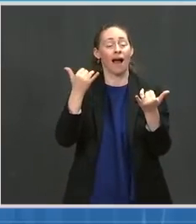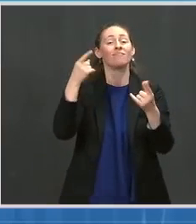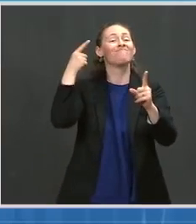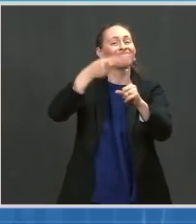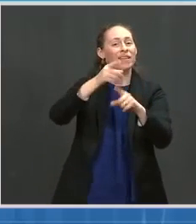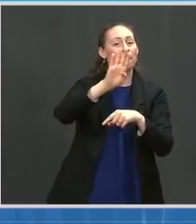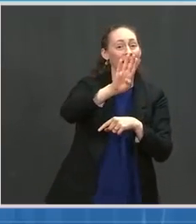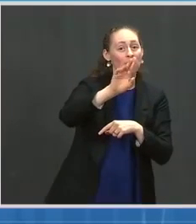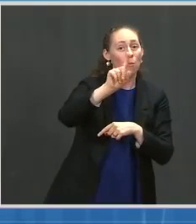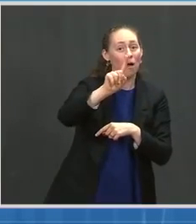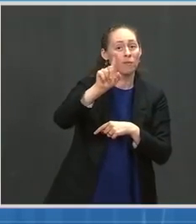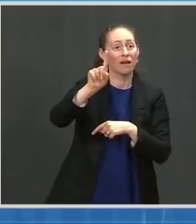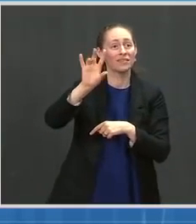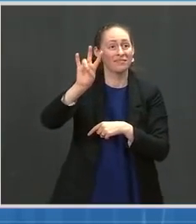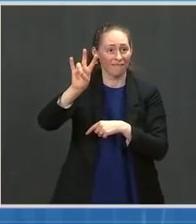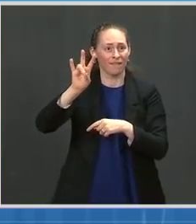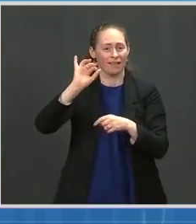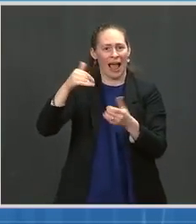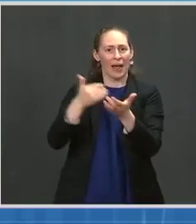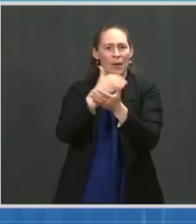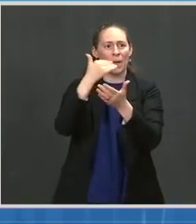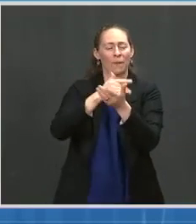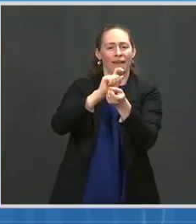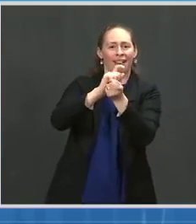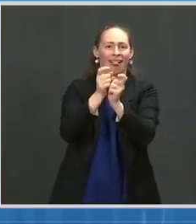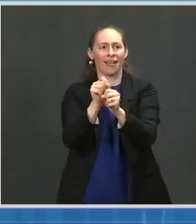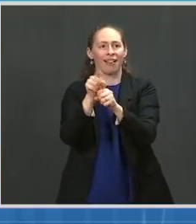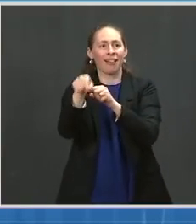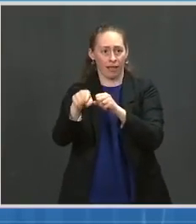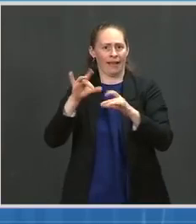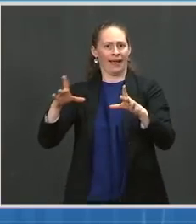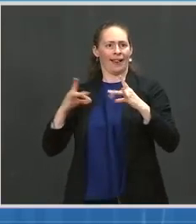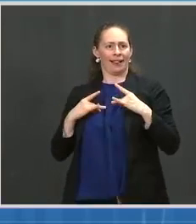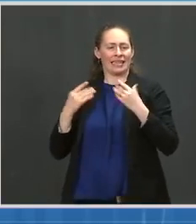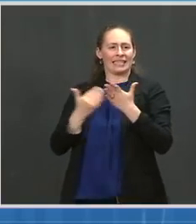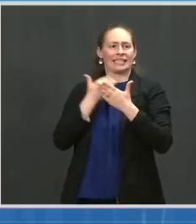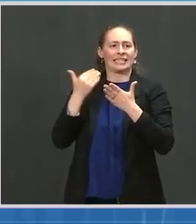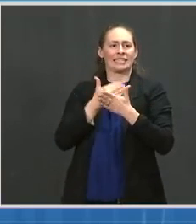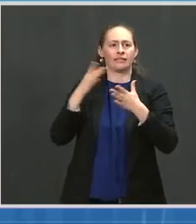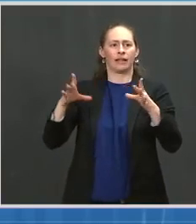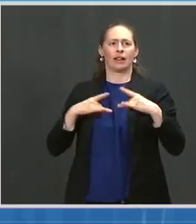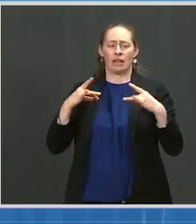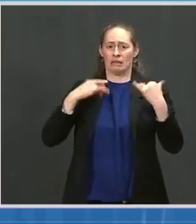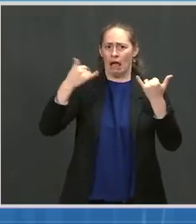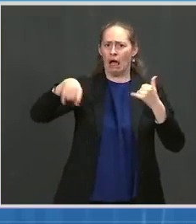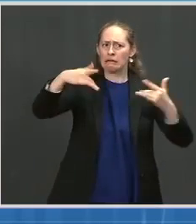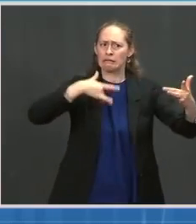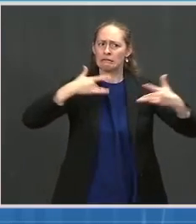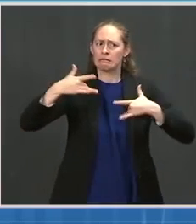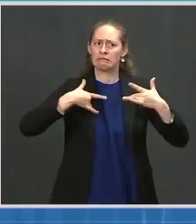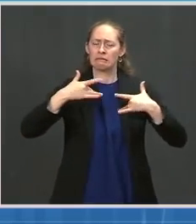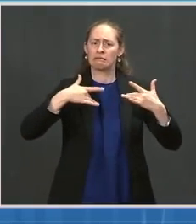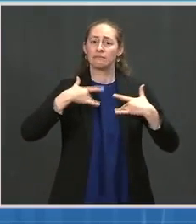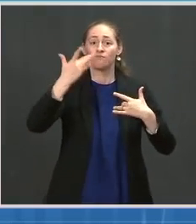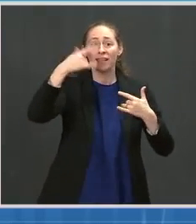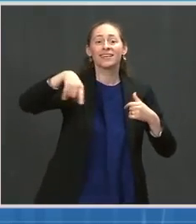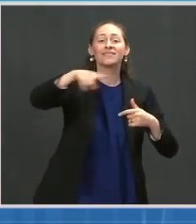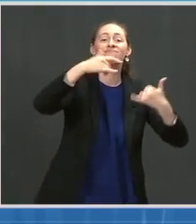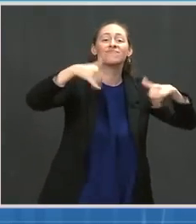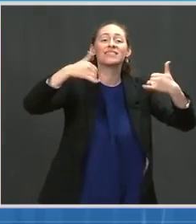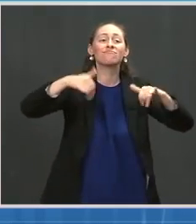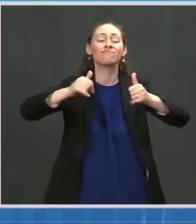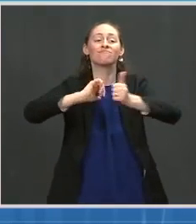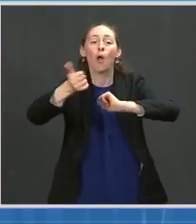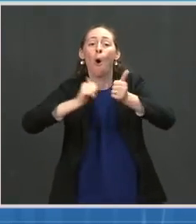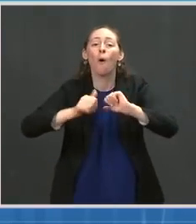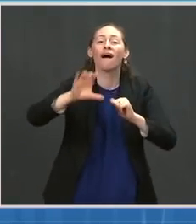in various settings. And in both of these states, there is concern about transmission in youth sports, both club sports as